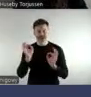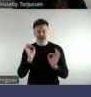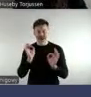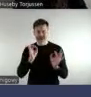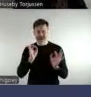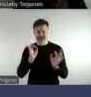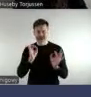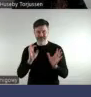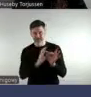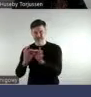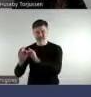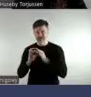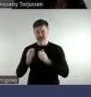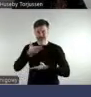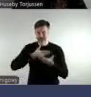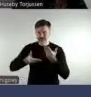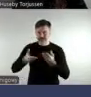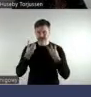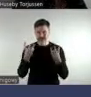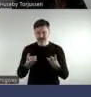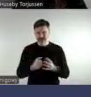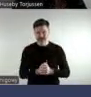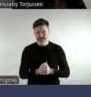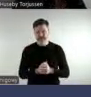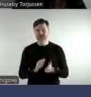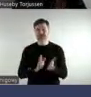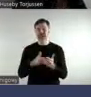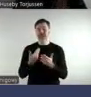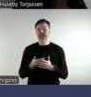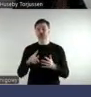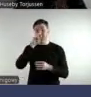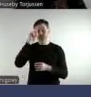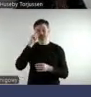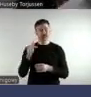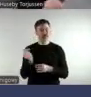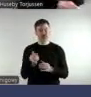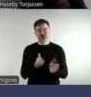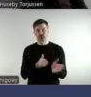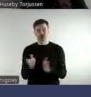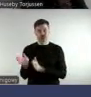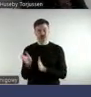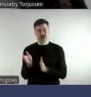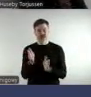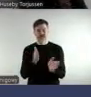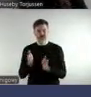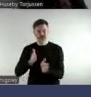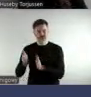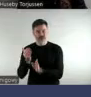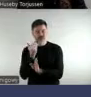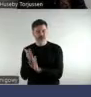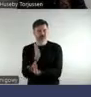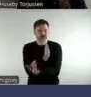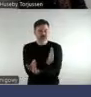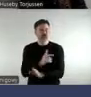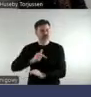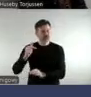increased self-prepared in the population is important, no matter the cost of the crisis. Next, please.